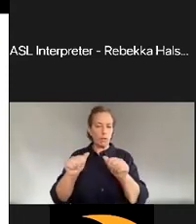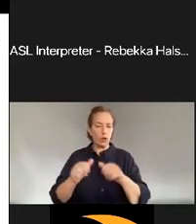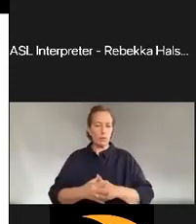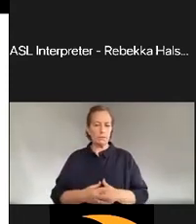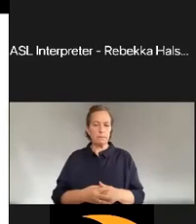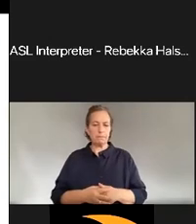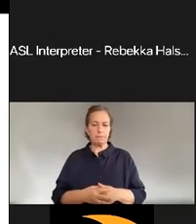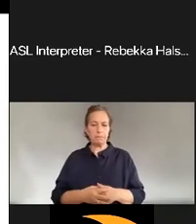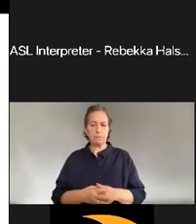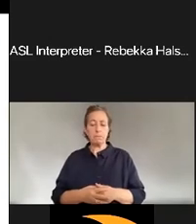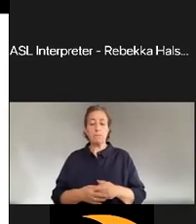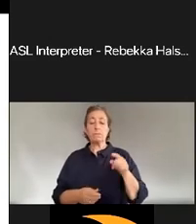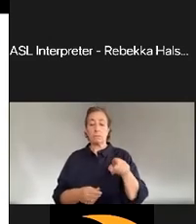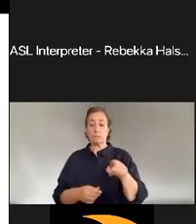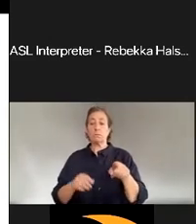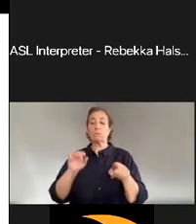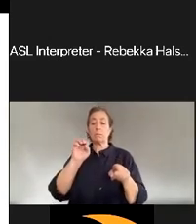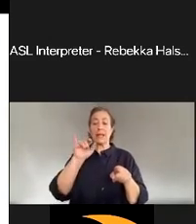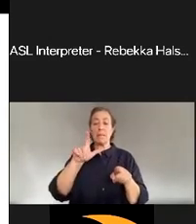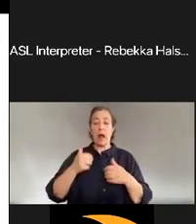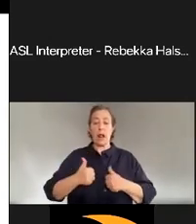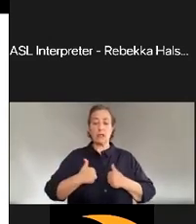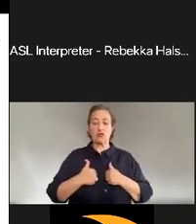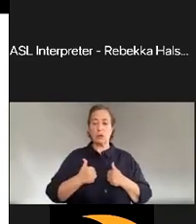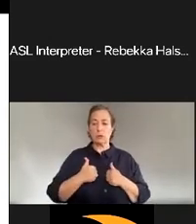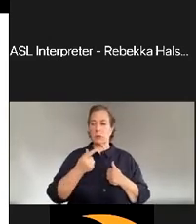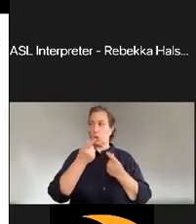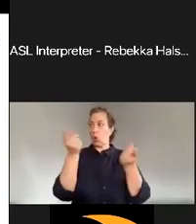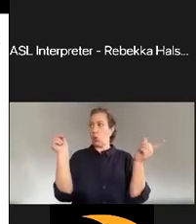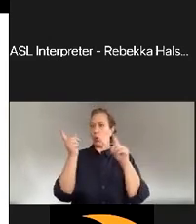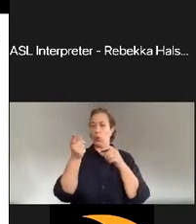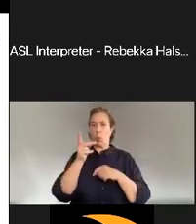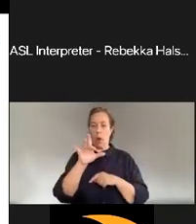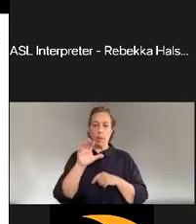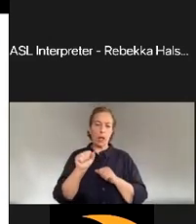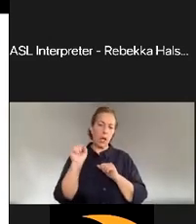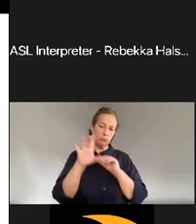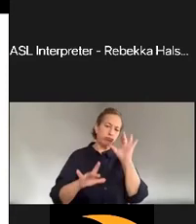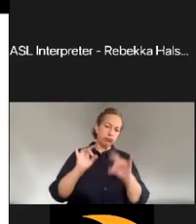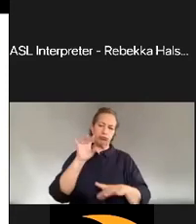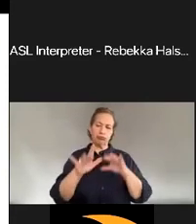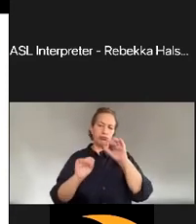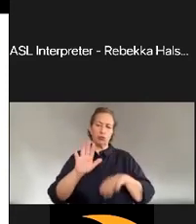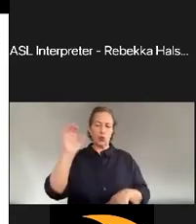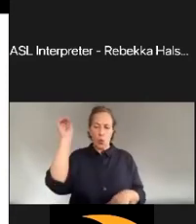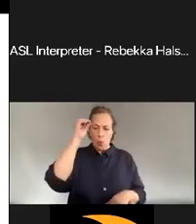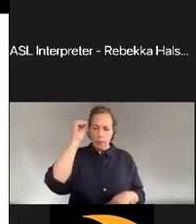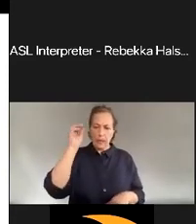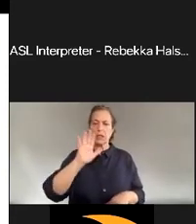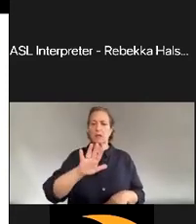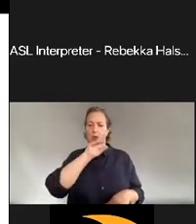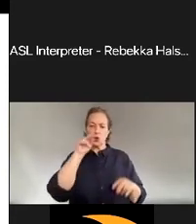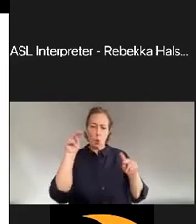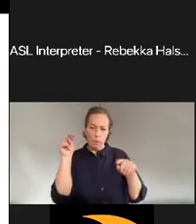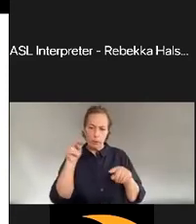address where members of the public can share opinions, information, perspectives